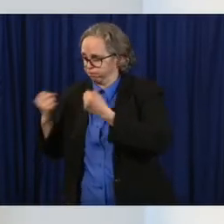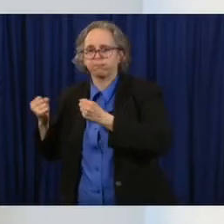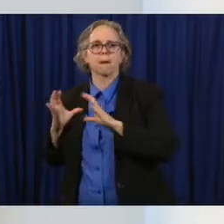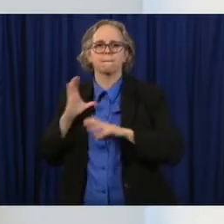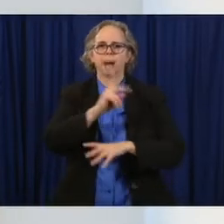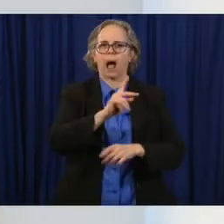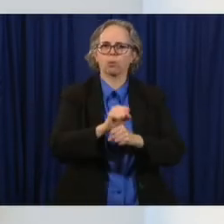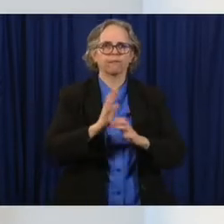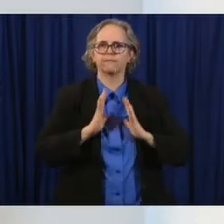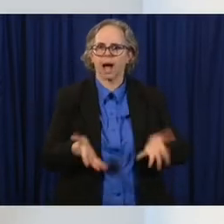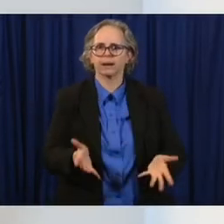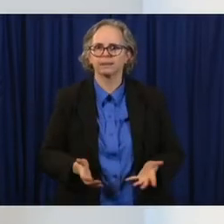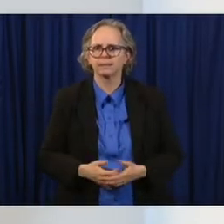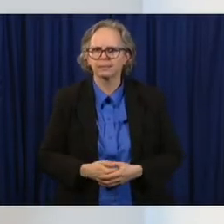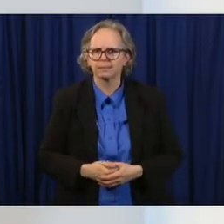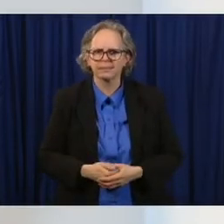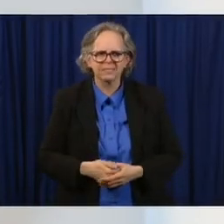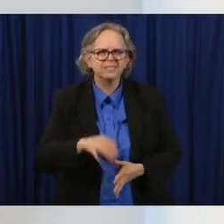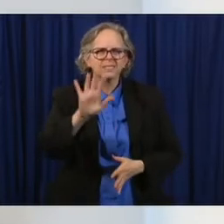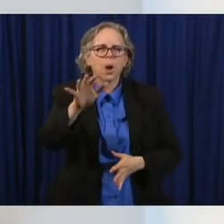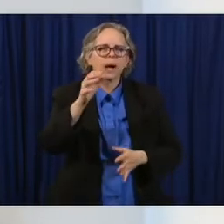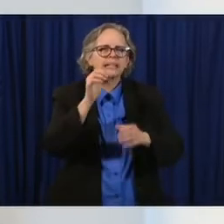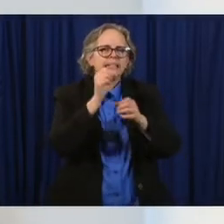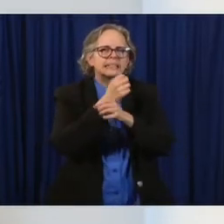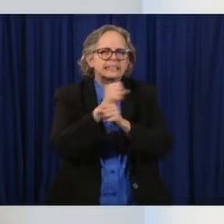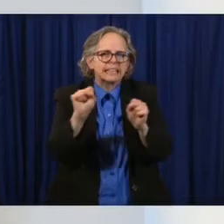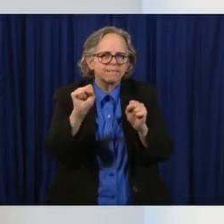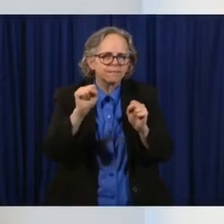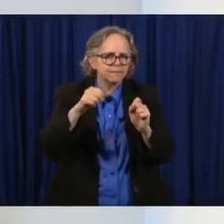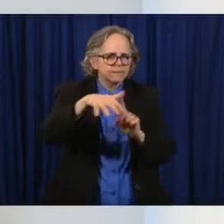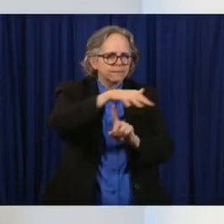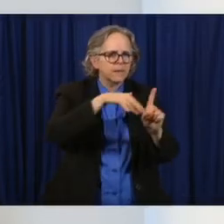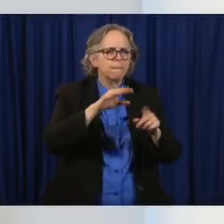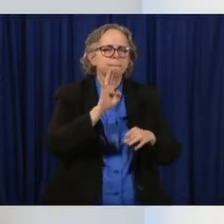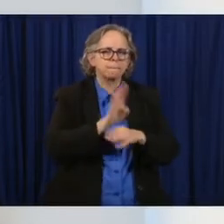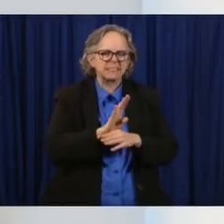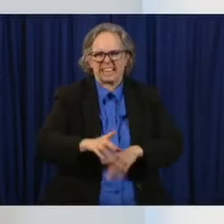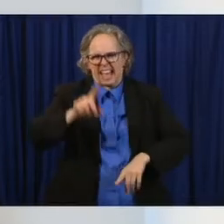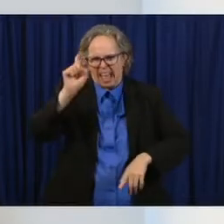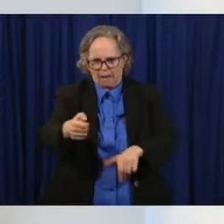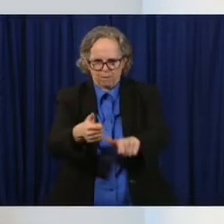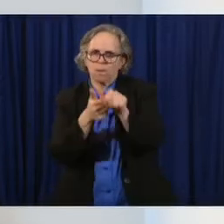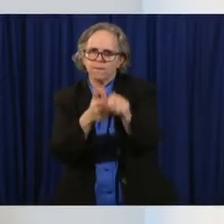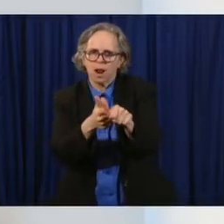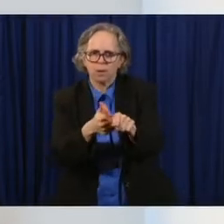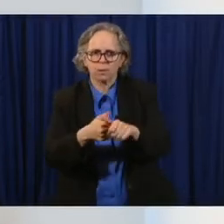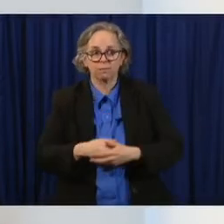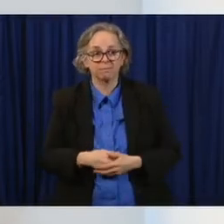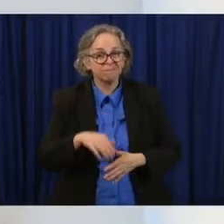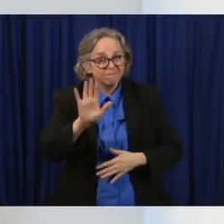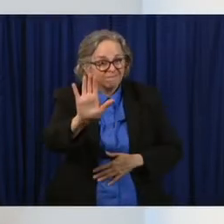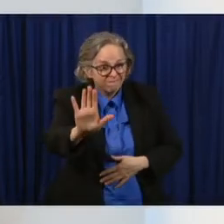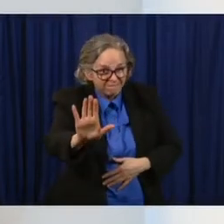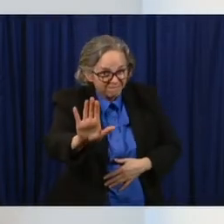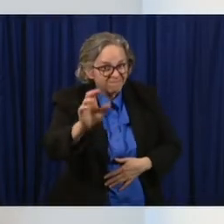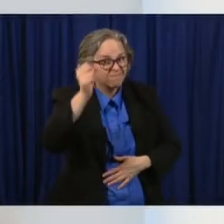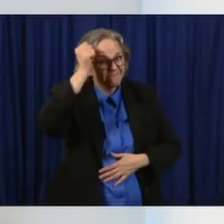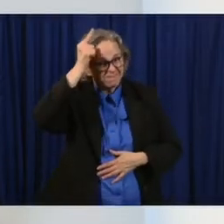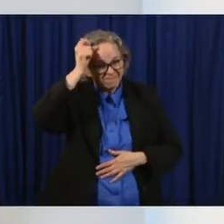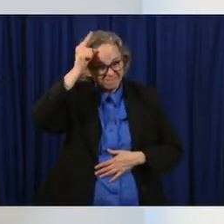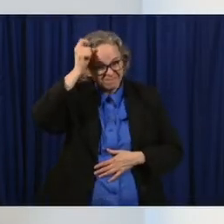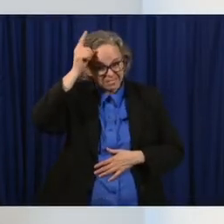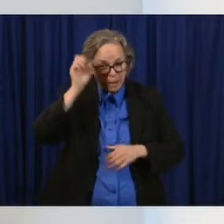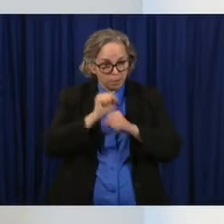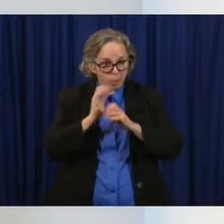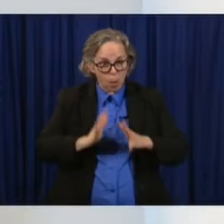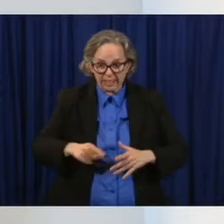ways to do this. Businesses have to follow it, and yes, employees, if they feel like they're not safe, then